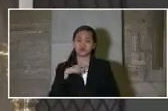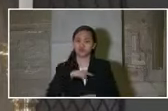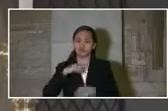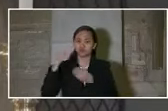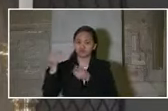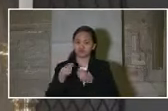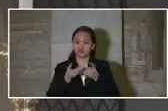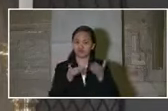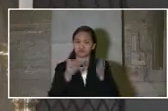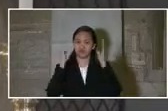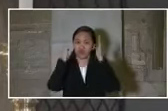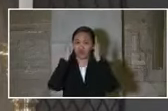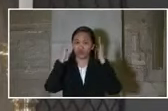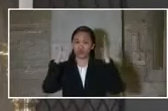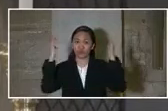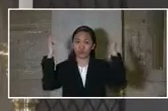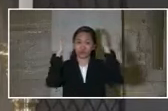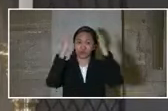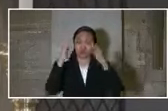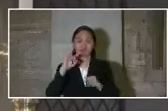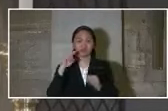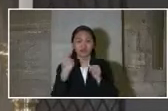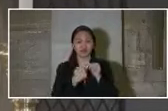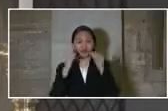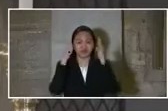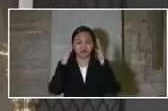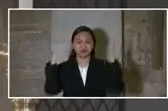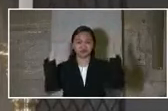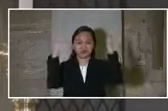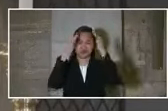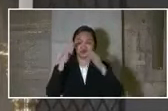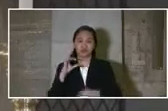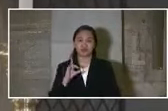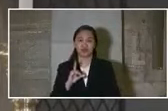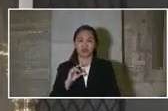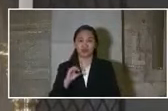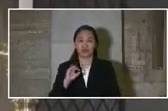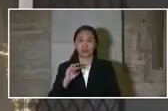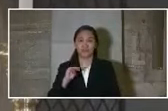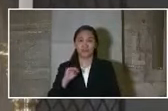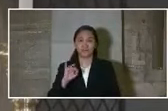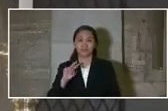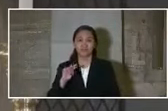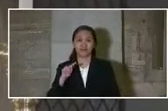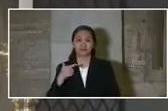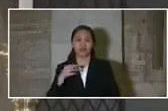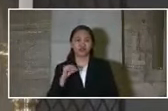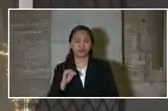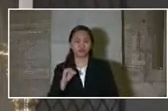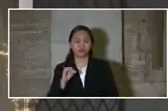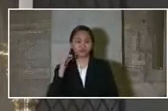a bishop. Our first bishop was Bishop Domingo de Salazar, a Dominican.